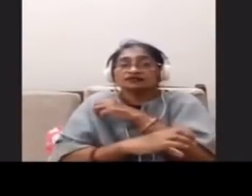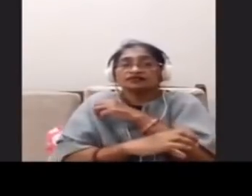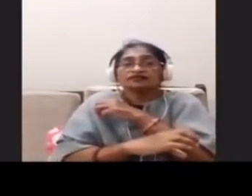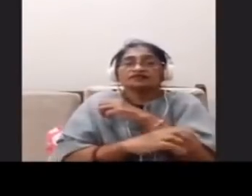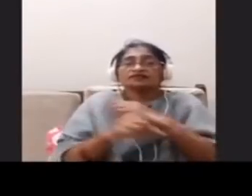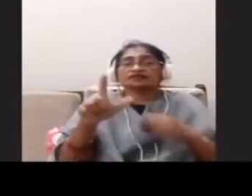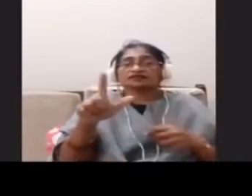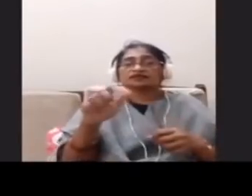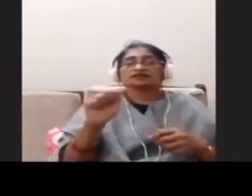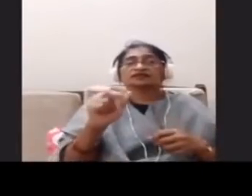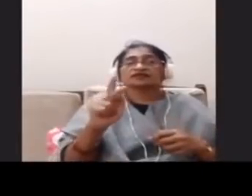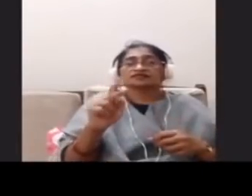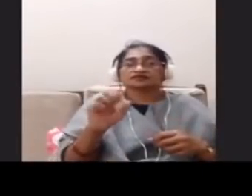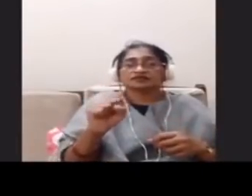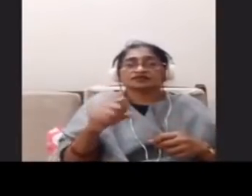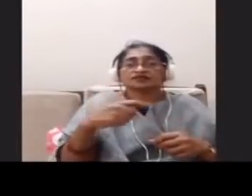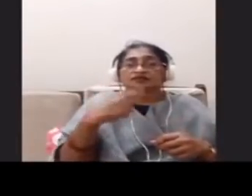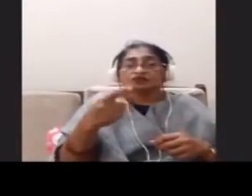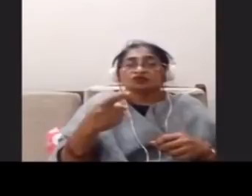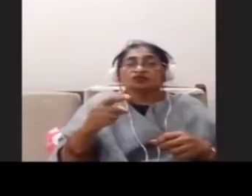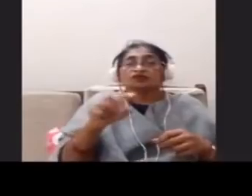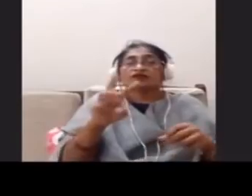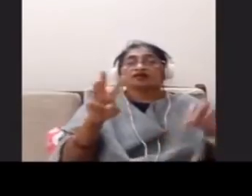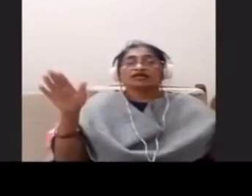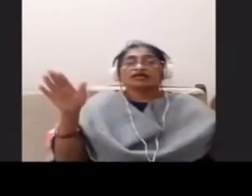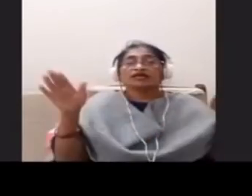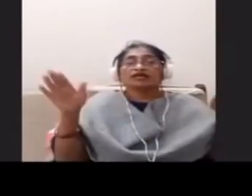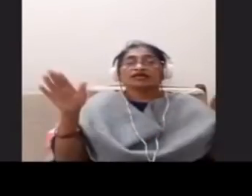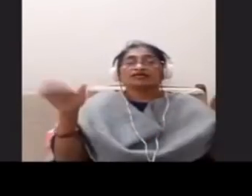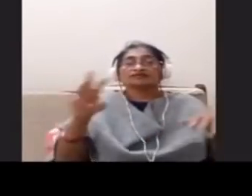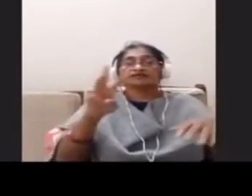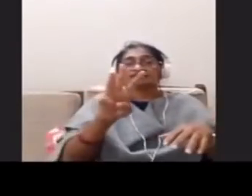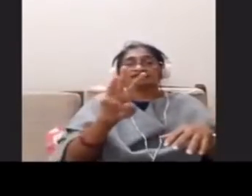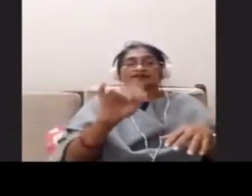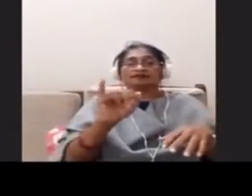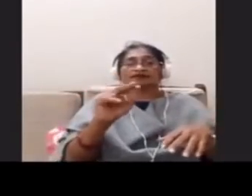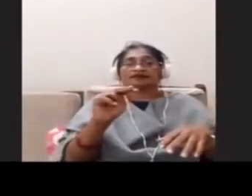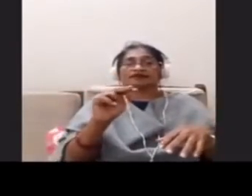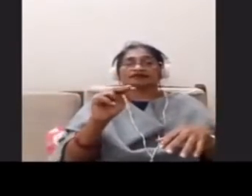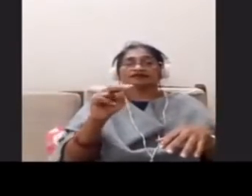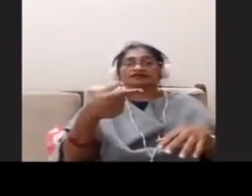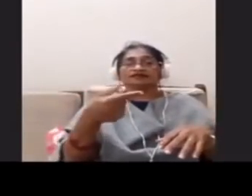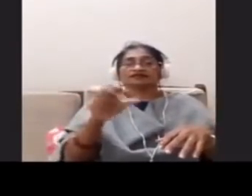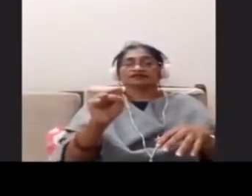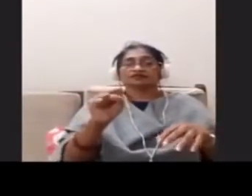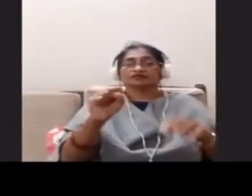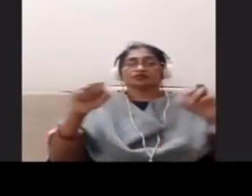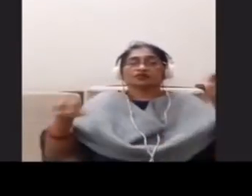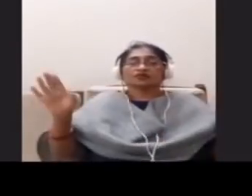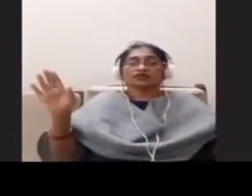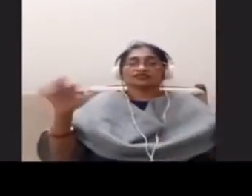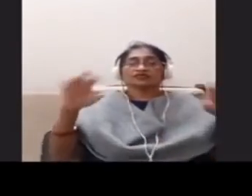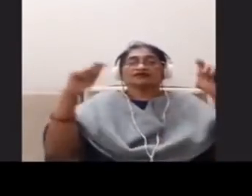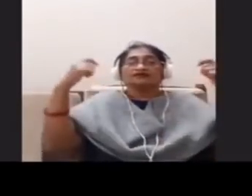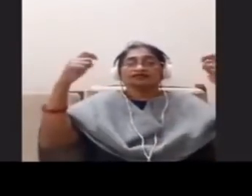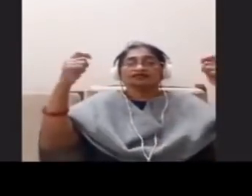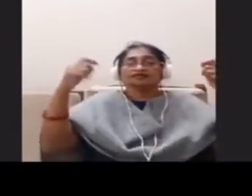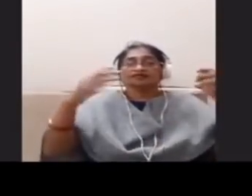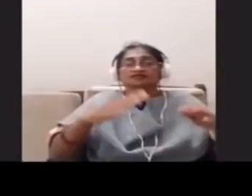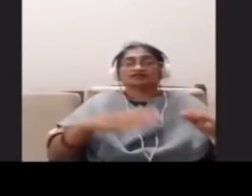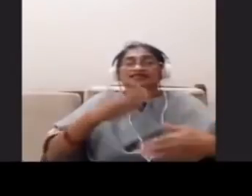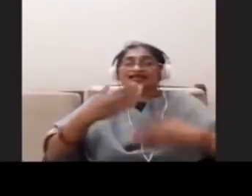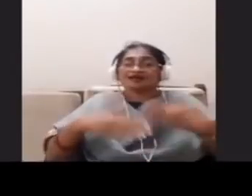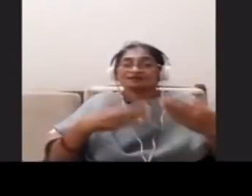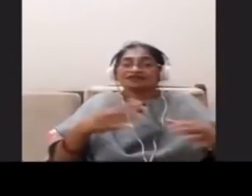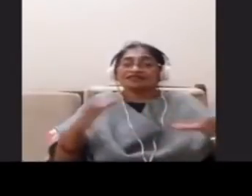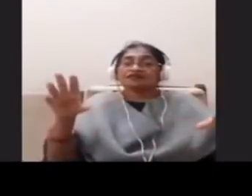this particular Wings for All movement and this particular festival, I was delighted to be part